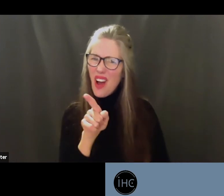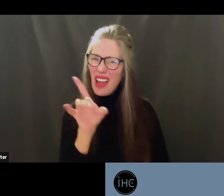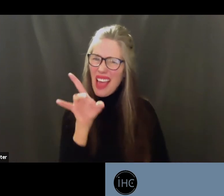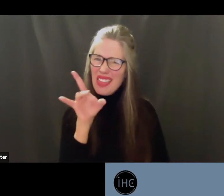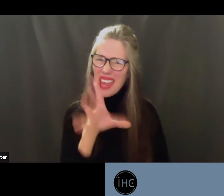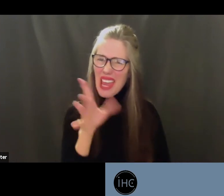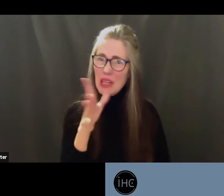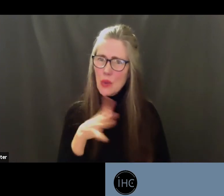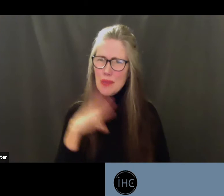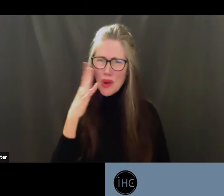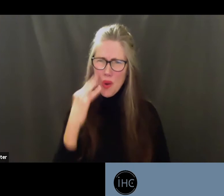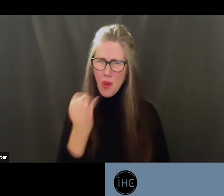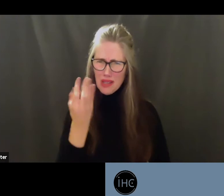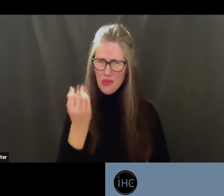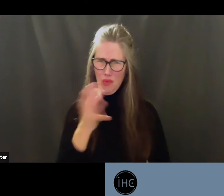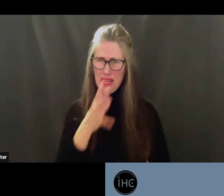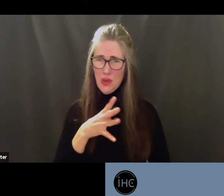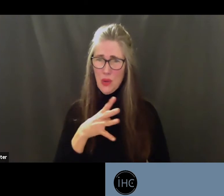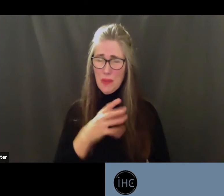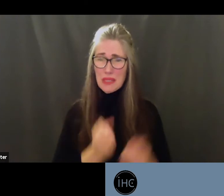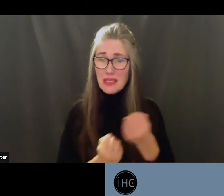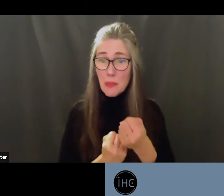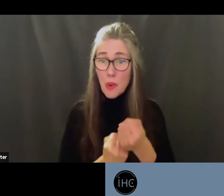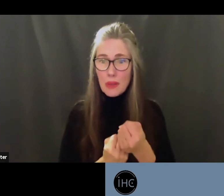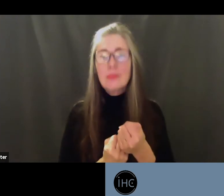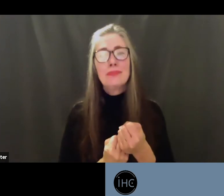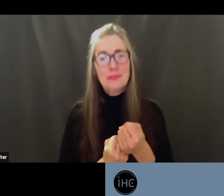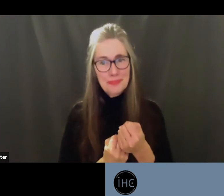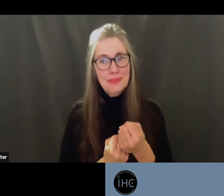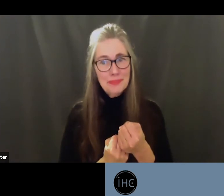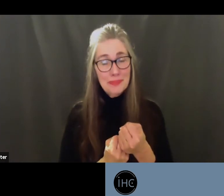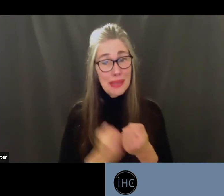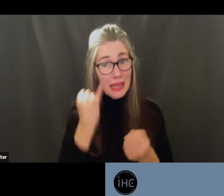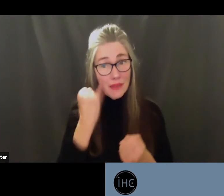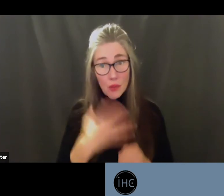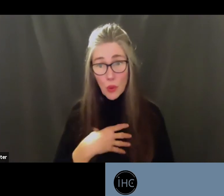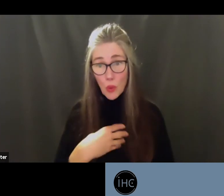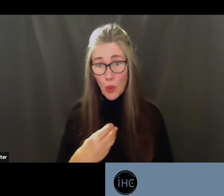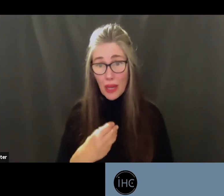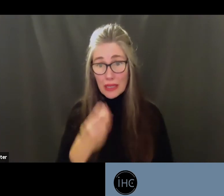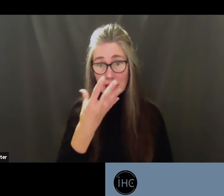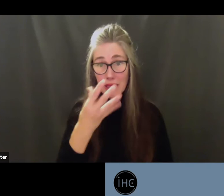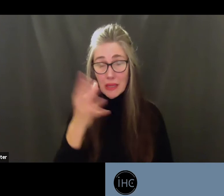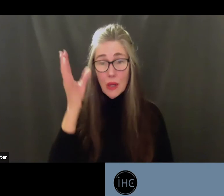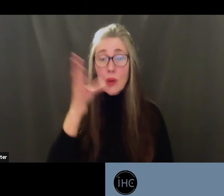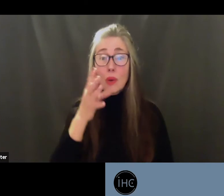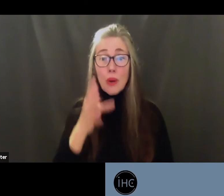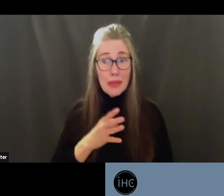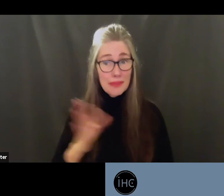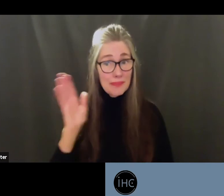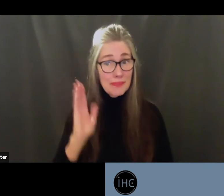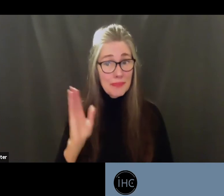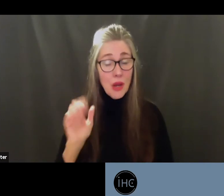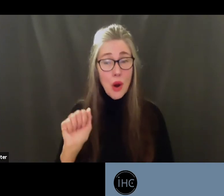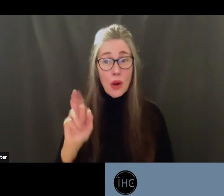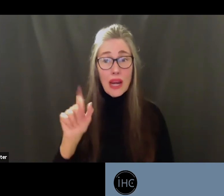come they have so many women, you know, supporting them? So if you're a white woman, or you were an Aryan woman back in the day,